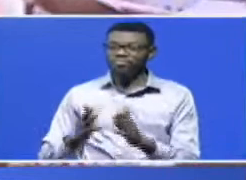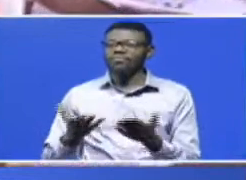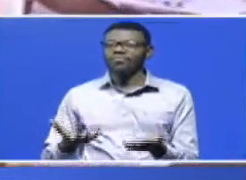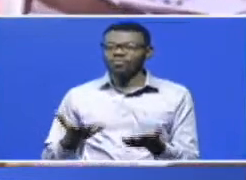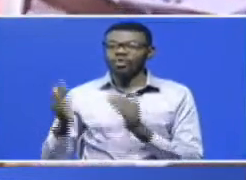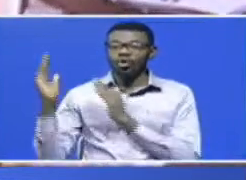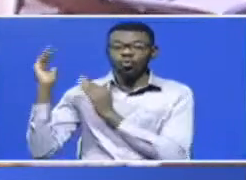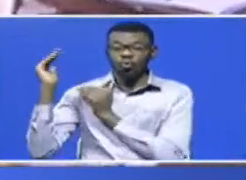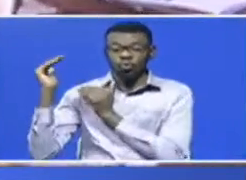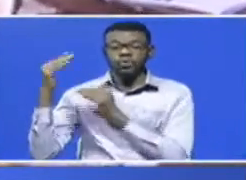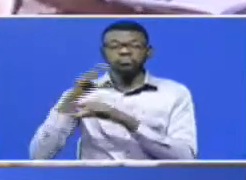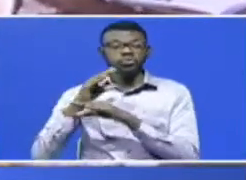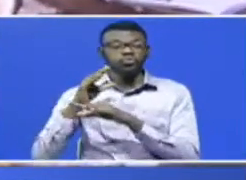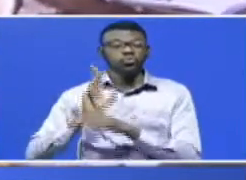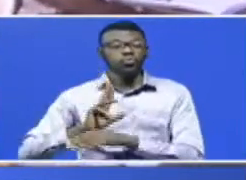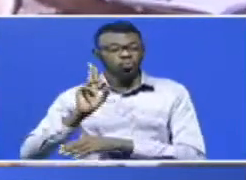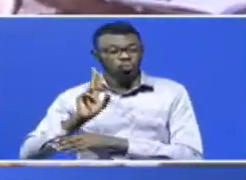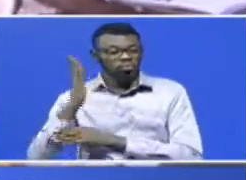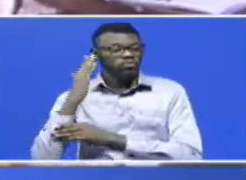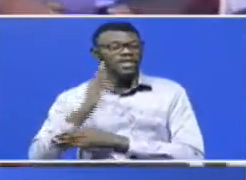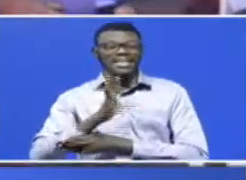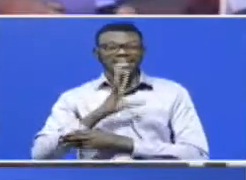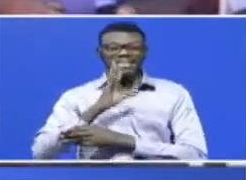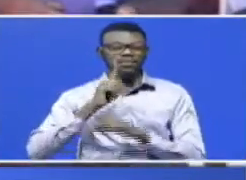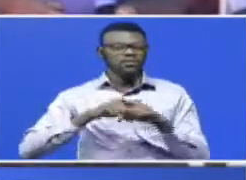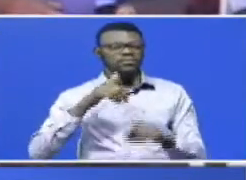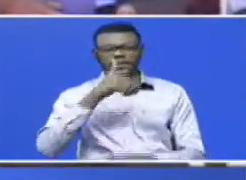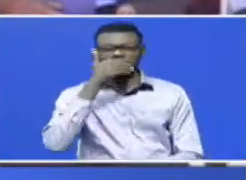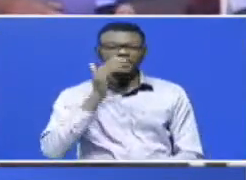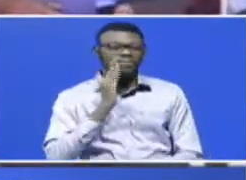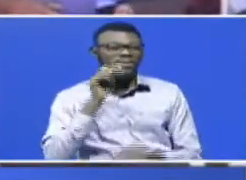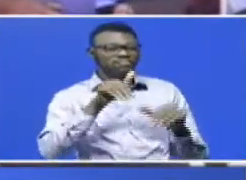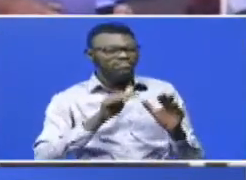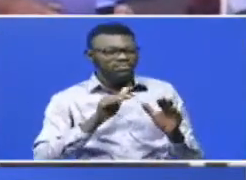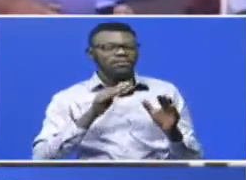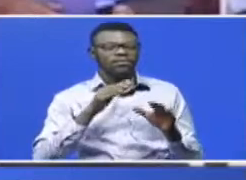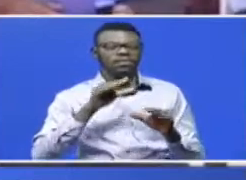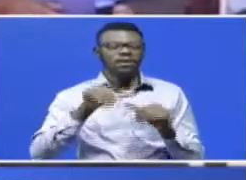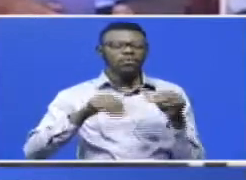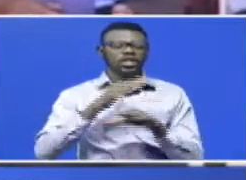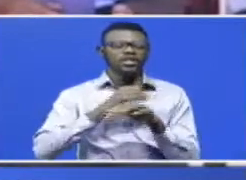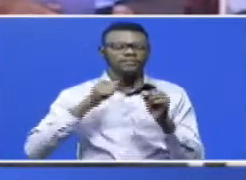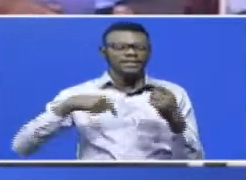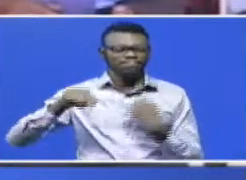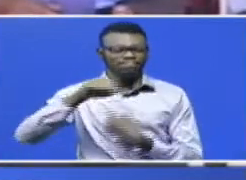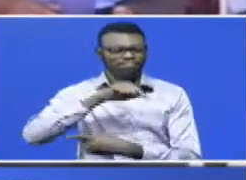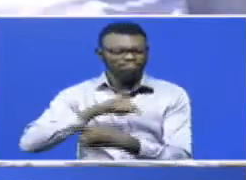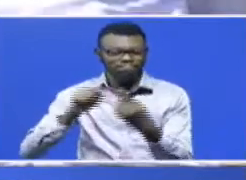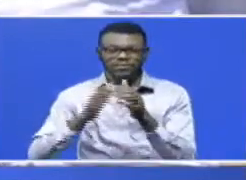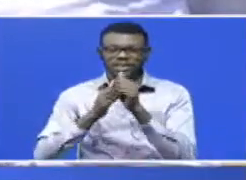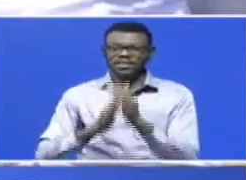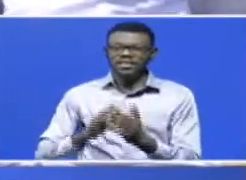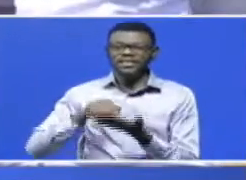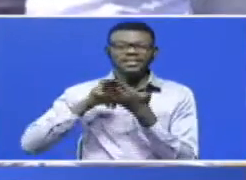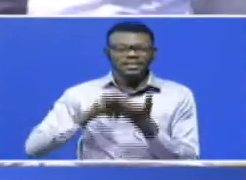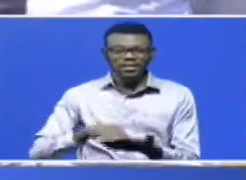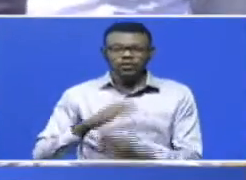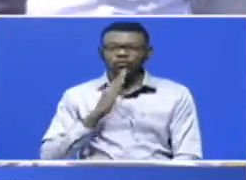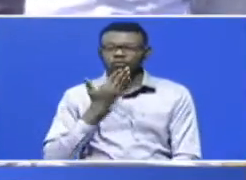during Mudavadi mother's burial on rotational presidency. Western leaders insisting that it's time for Luhya presidency. Na